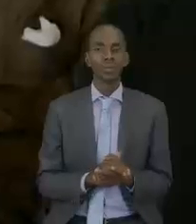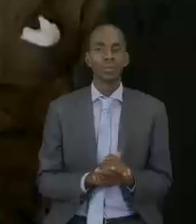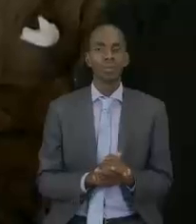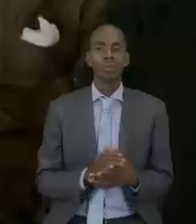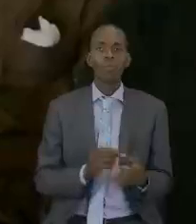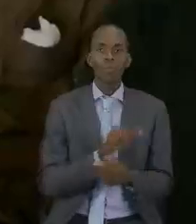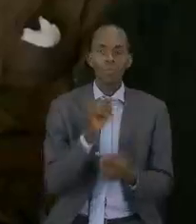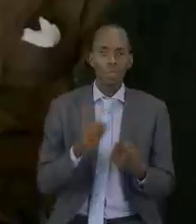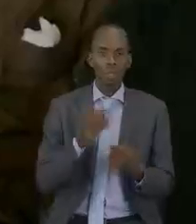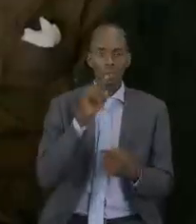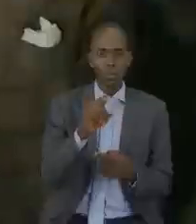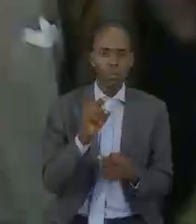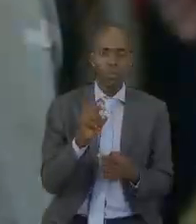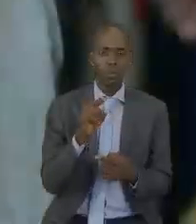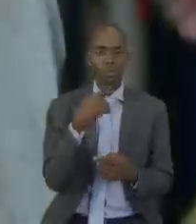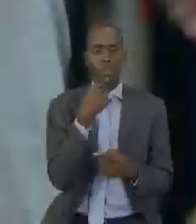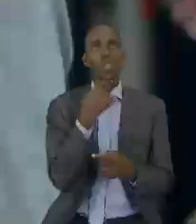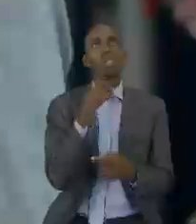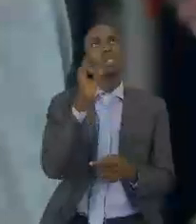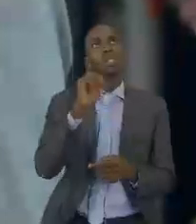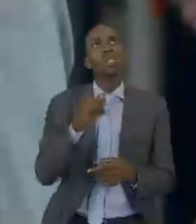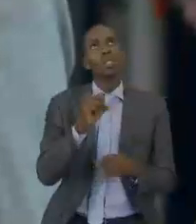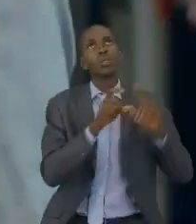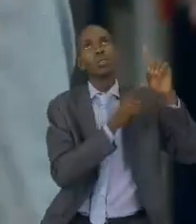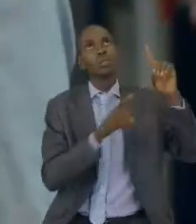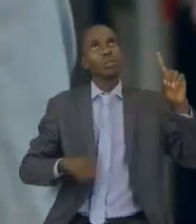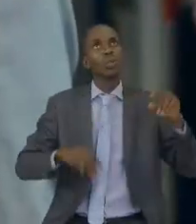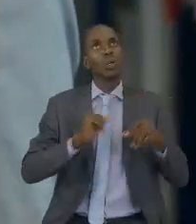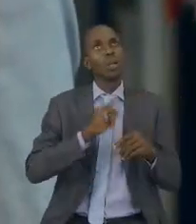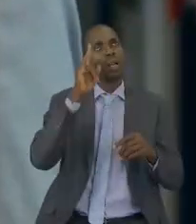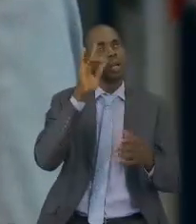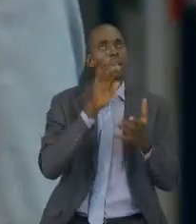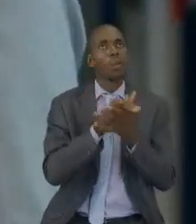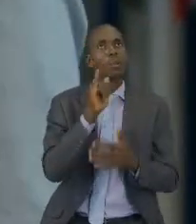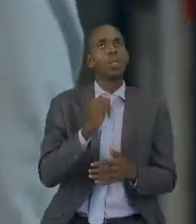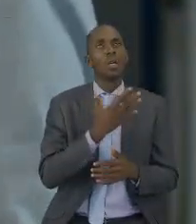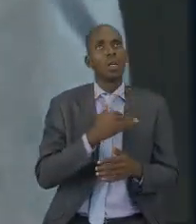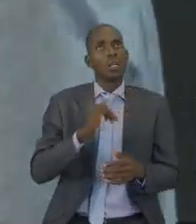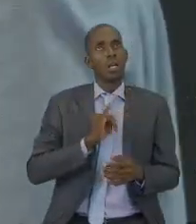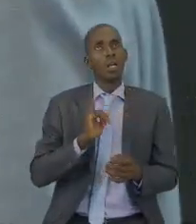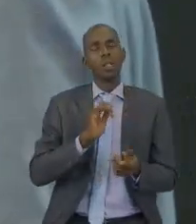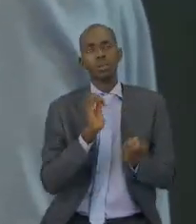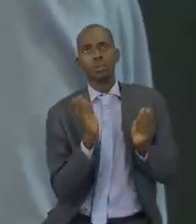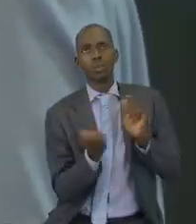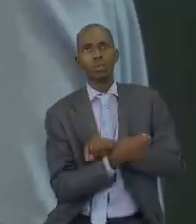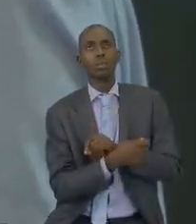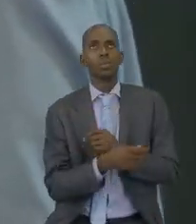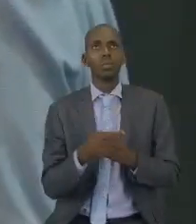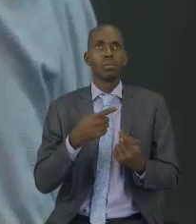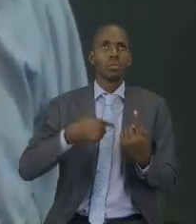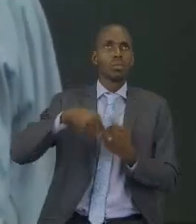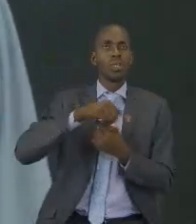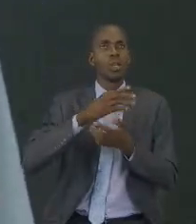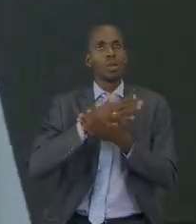you indicate, yes, Lord, I believe, and I turn away from every sin,